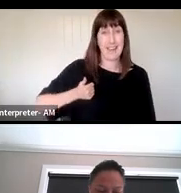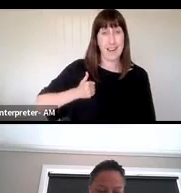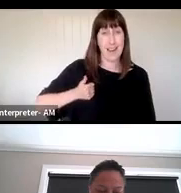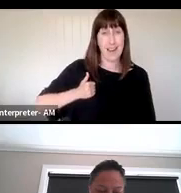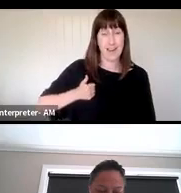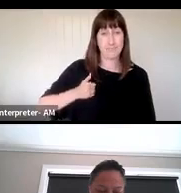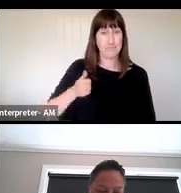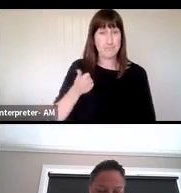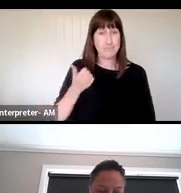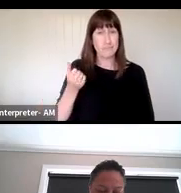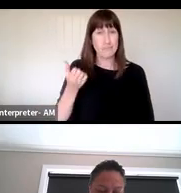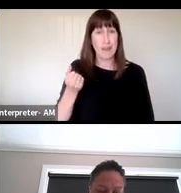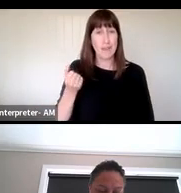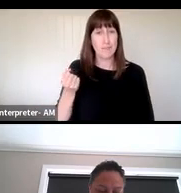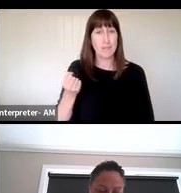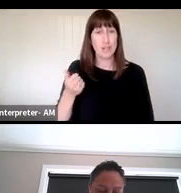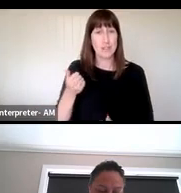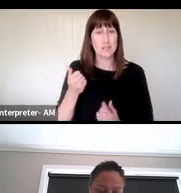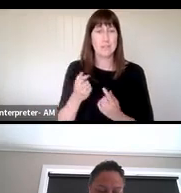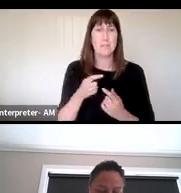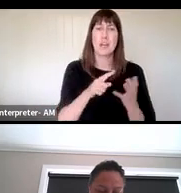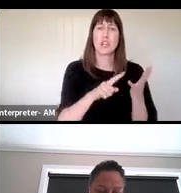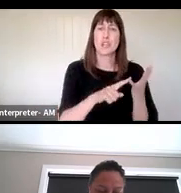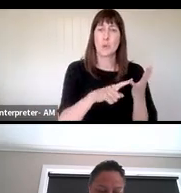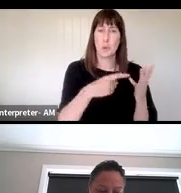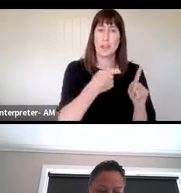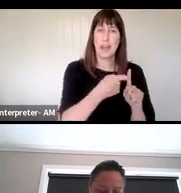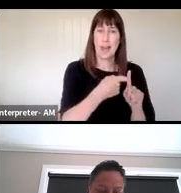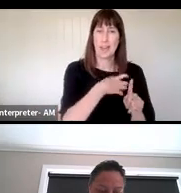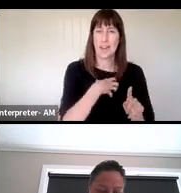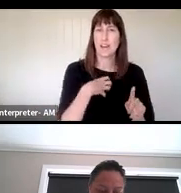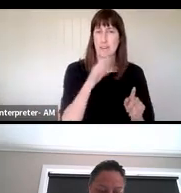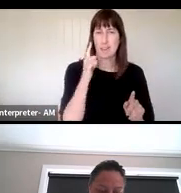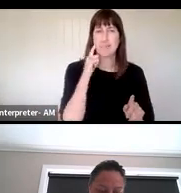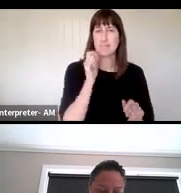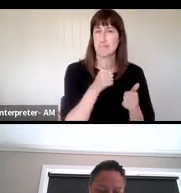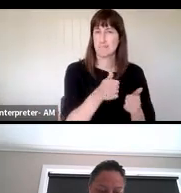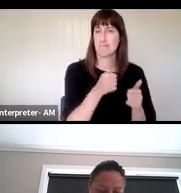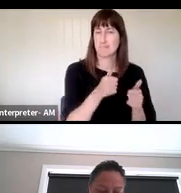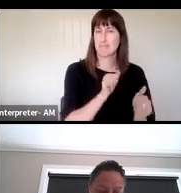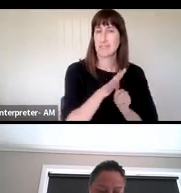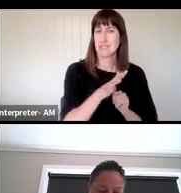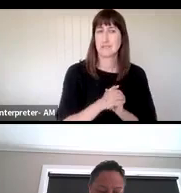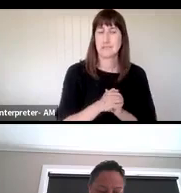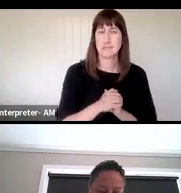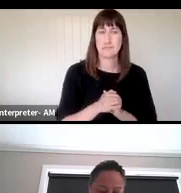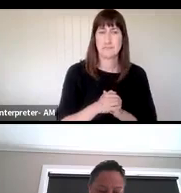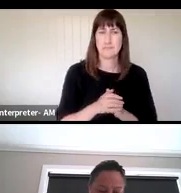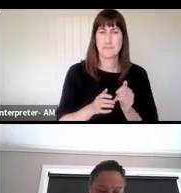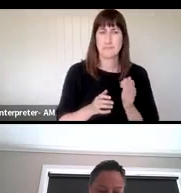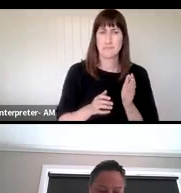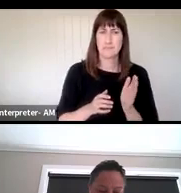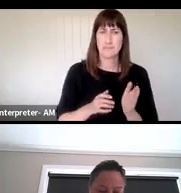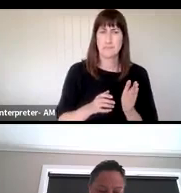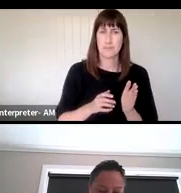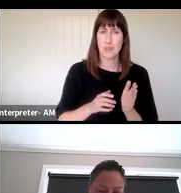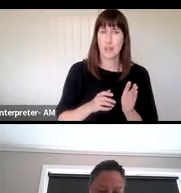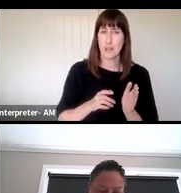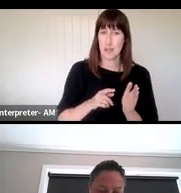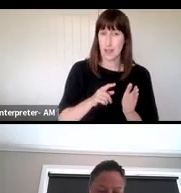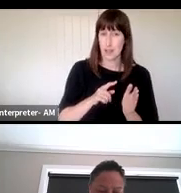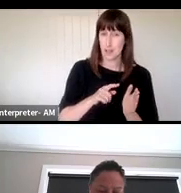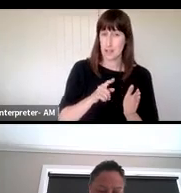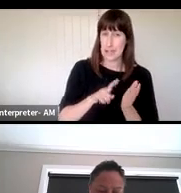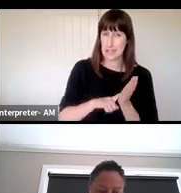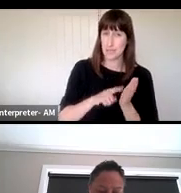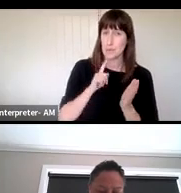But yeah, UK Gov is one of the, they've done a great job. So you're saying there's a willingness, it's just a matter of people wanting that